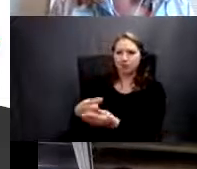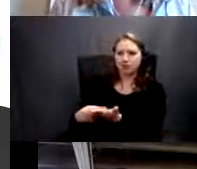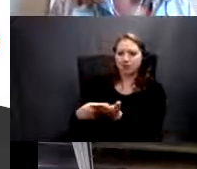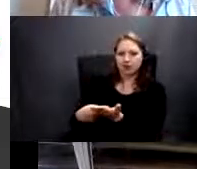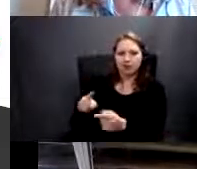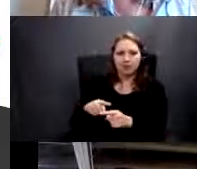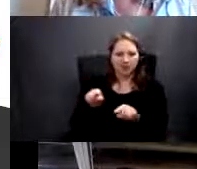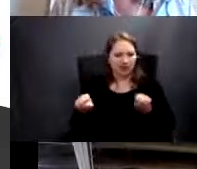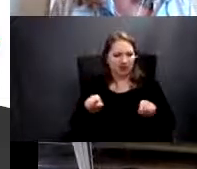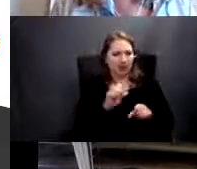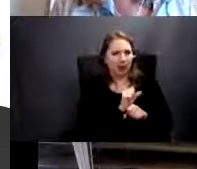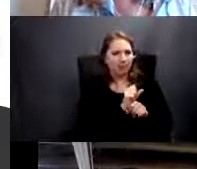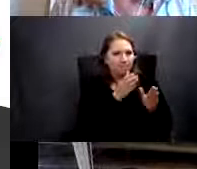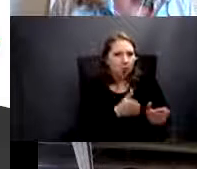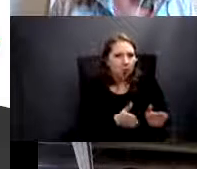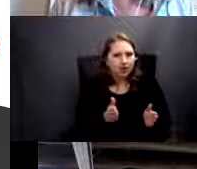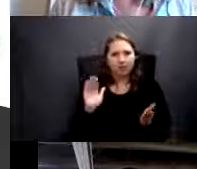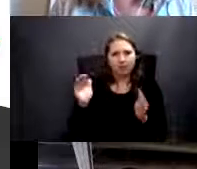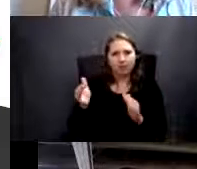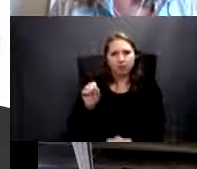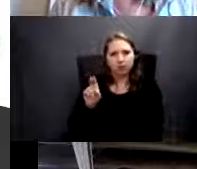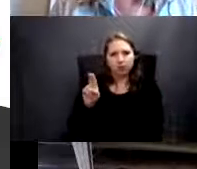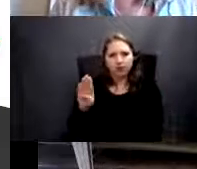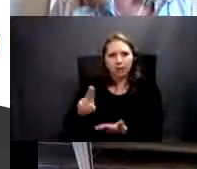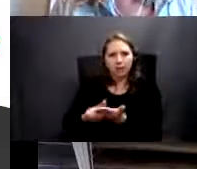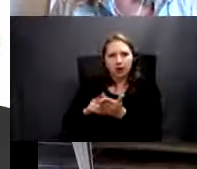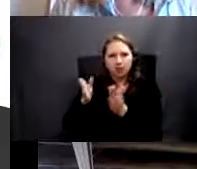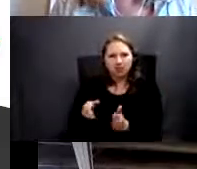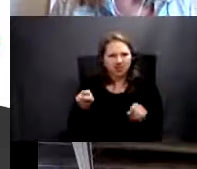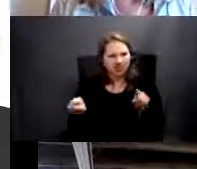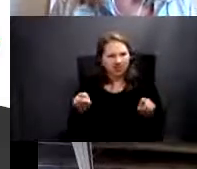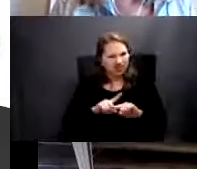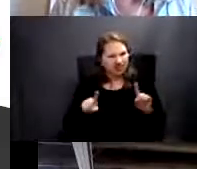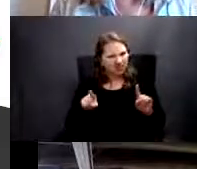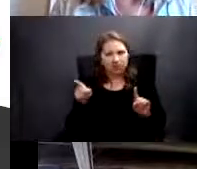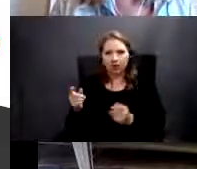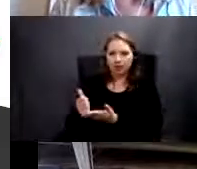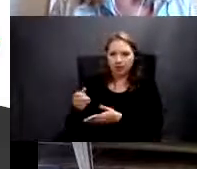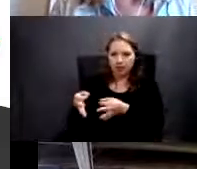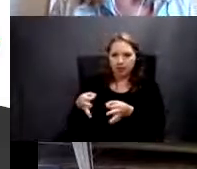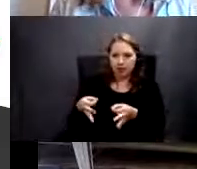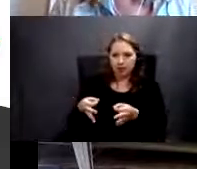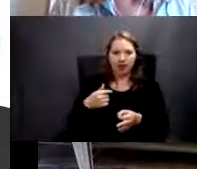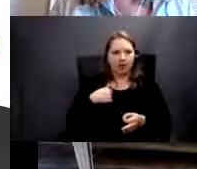between employees versus subcontractors. And he helped a lot in helping me to make that decision.